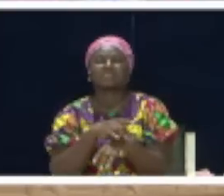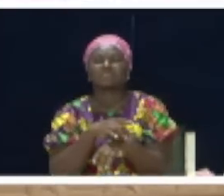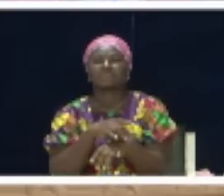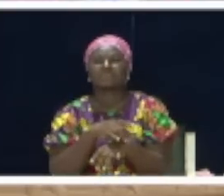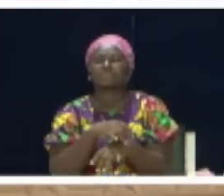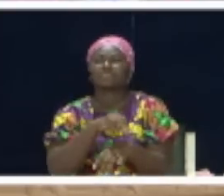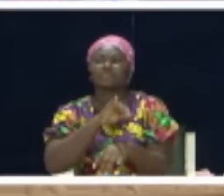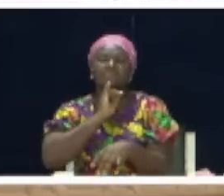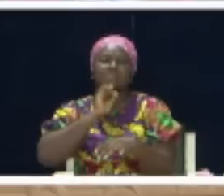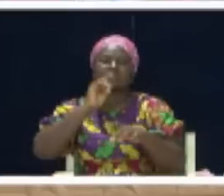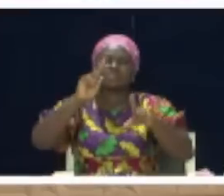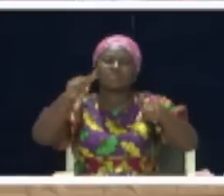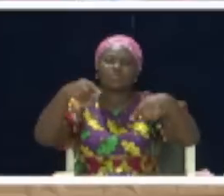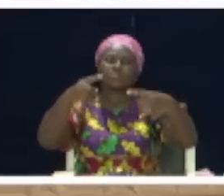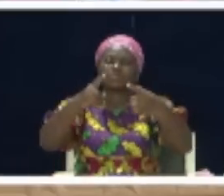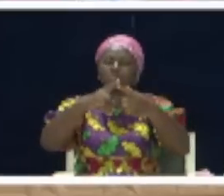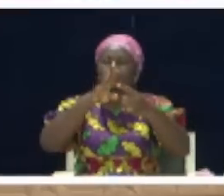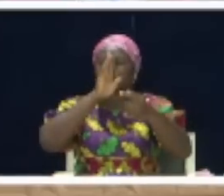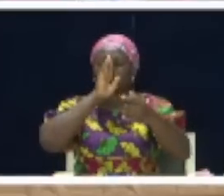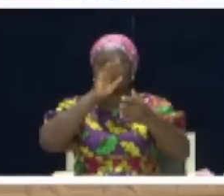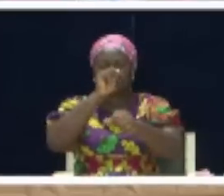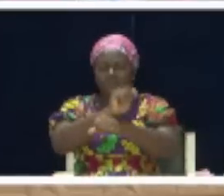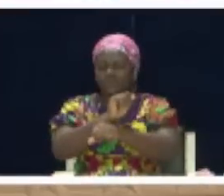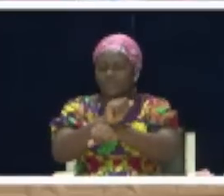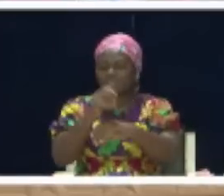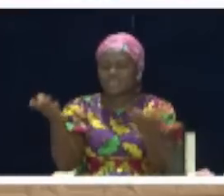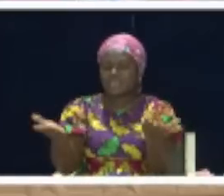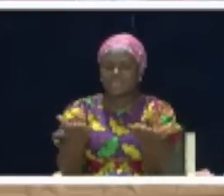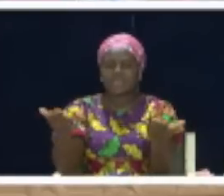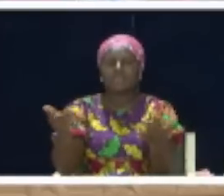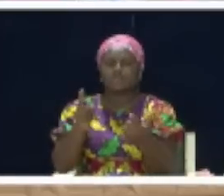is going to be operative tonight.